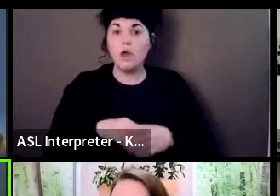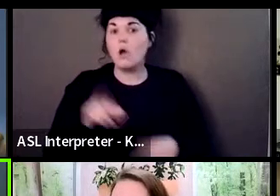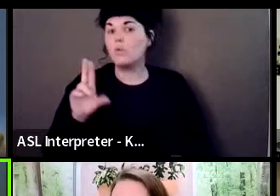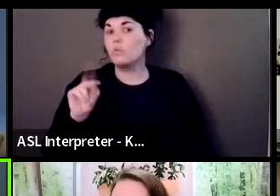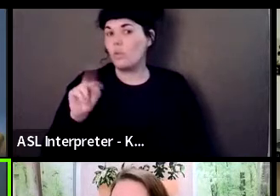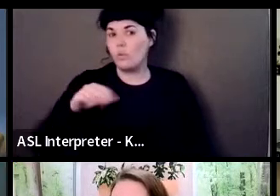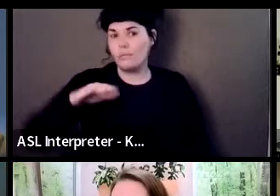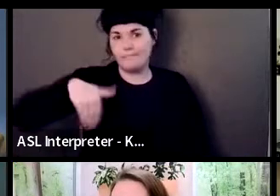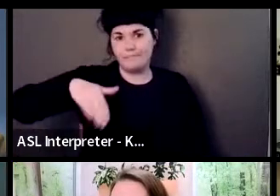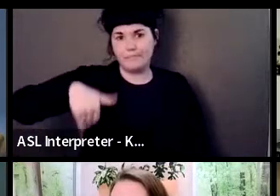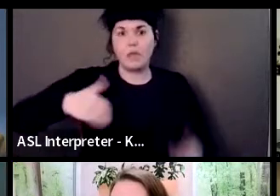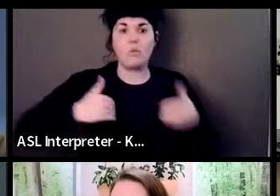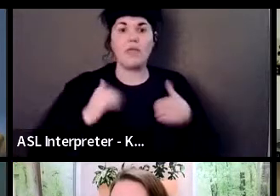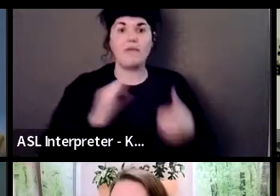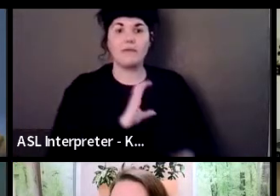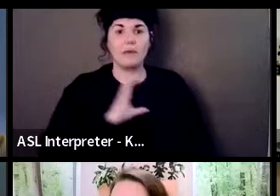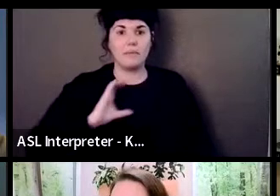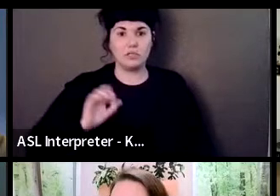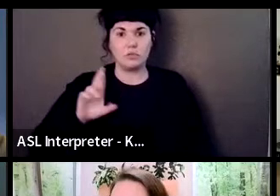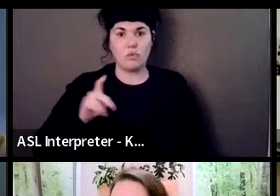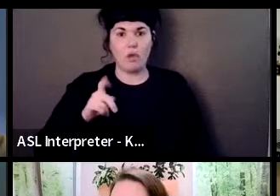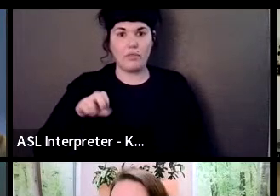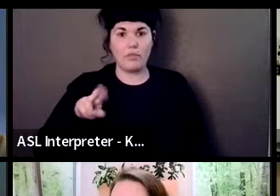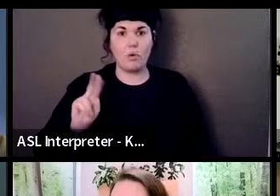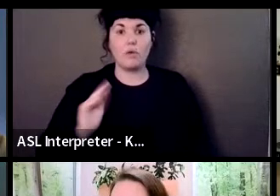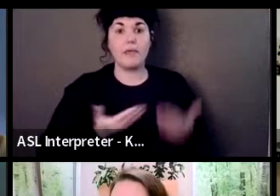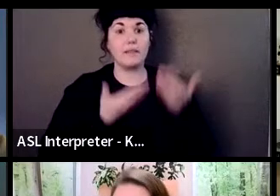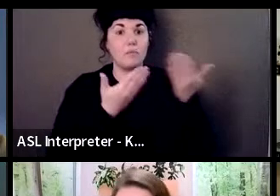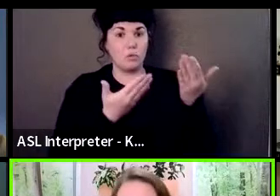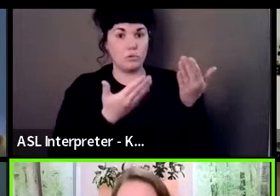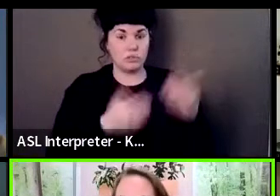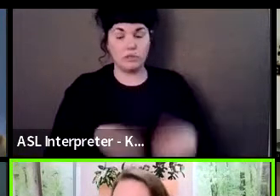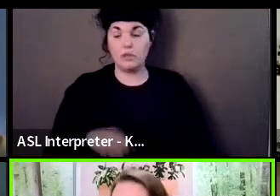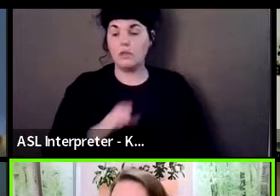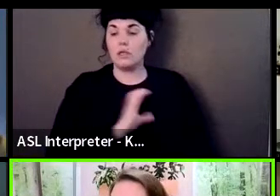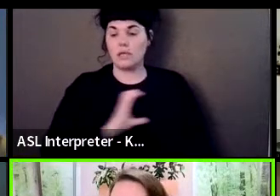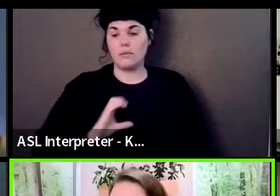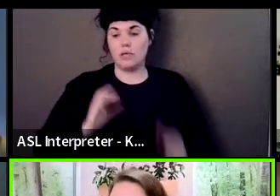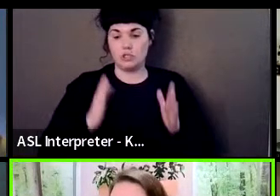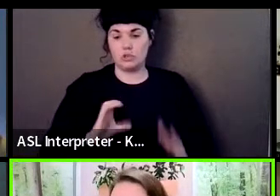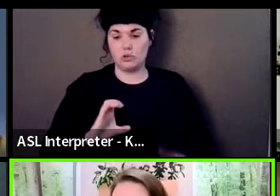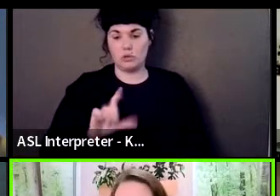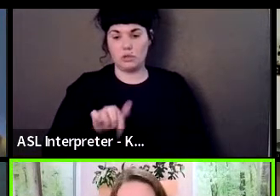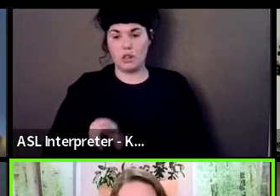Commissioner Rothhorn made the motion and Commissioner Clark made the second.